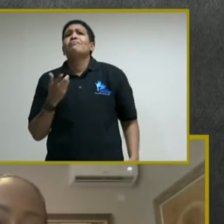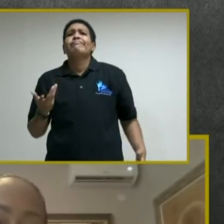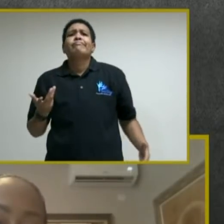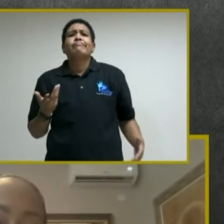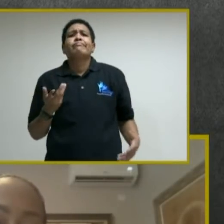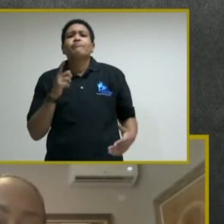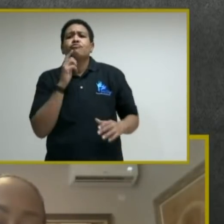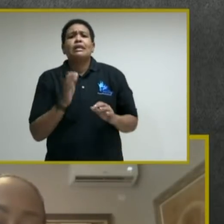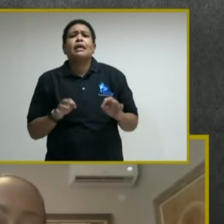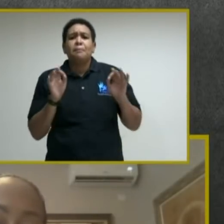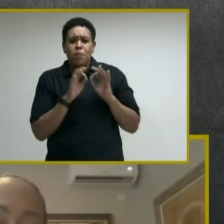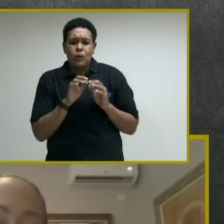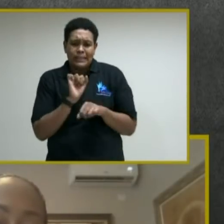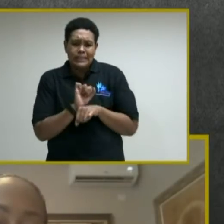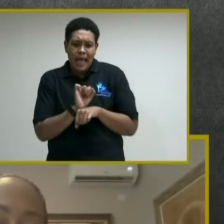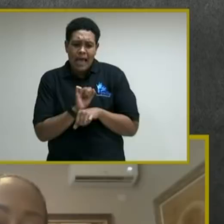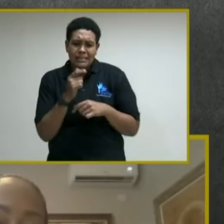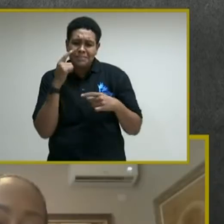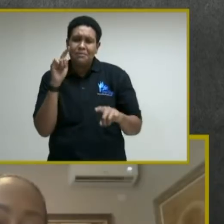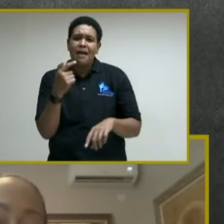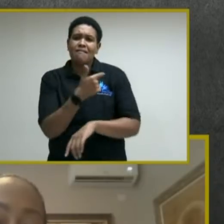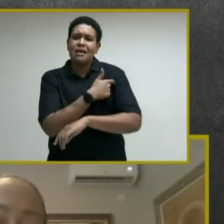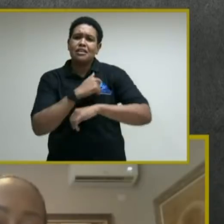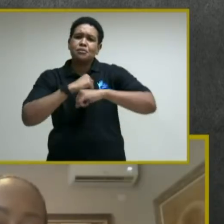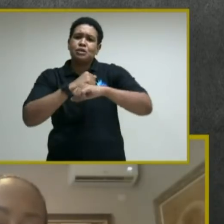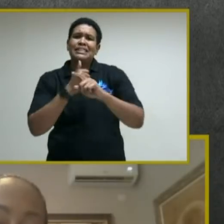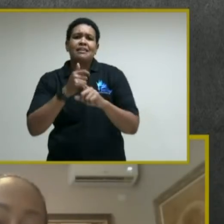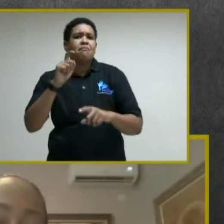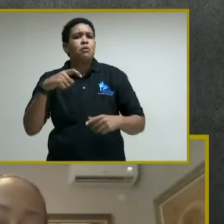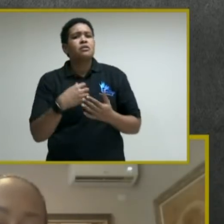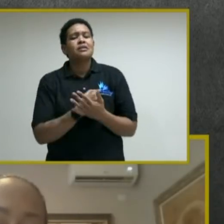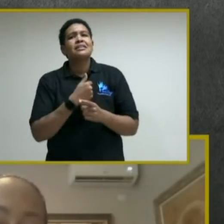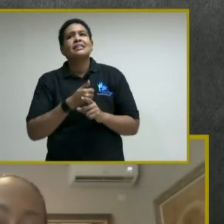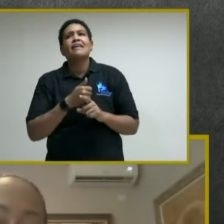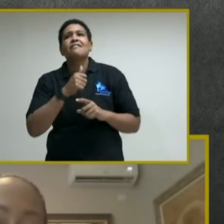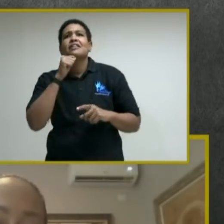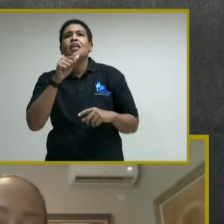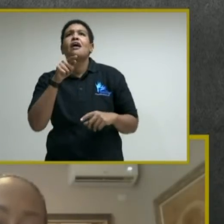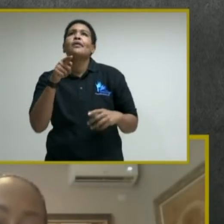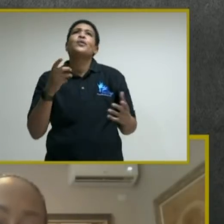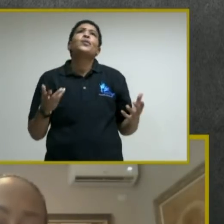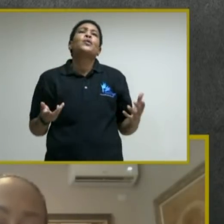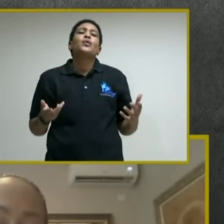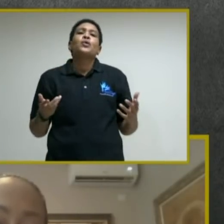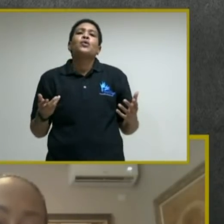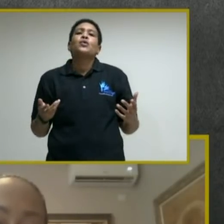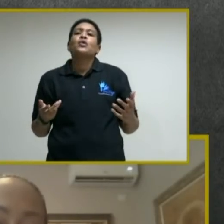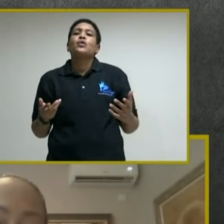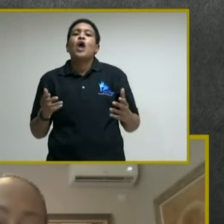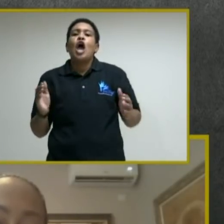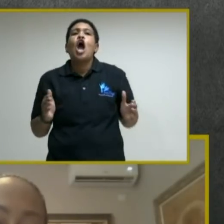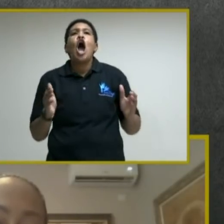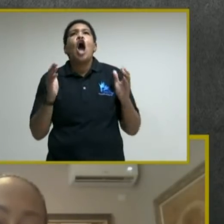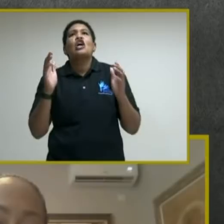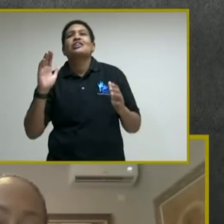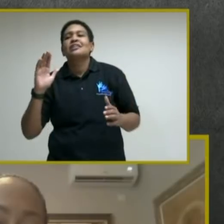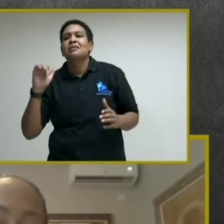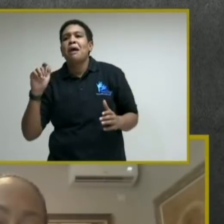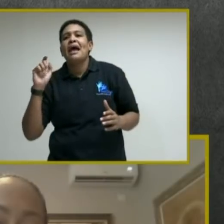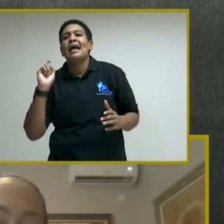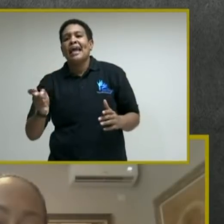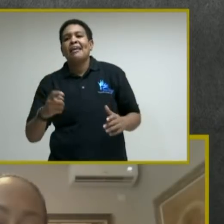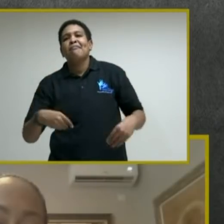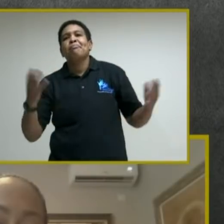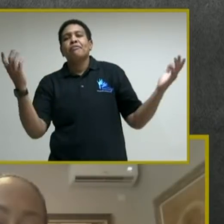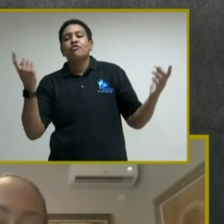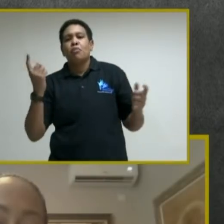it's an important task to get vaccinated to protect yourself. It's not that you're being, encouraged by giving away